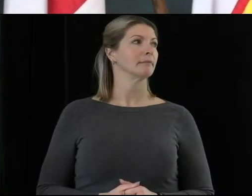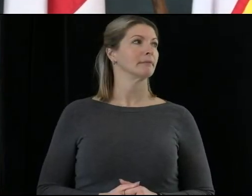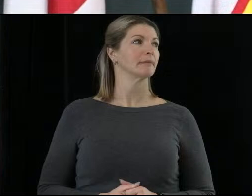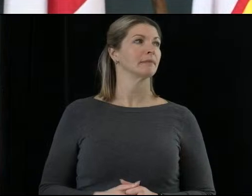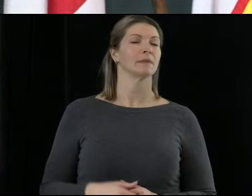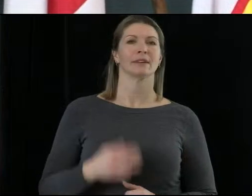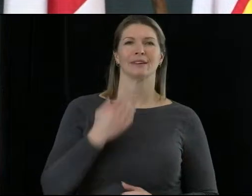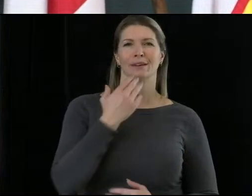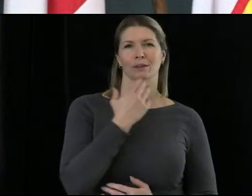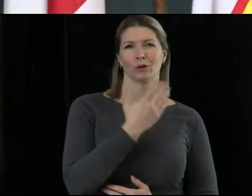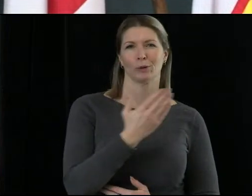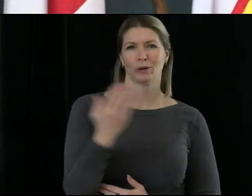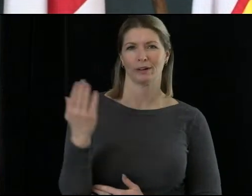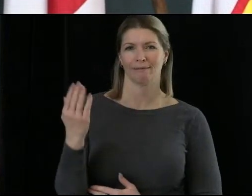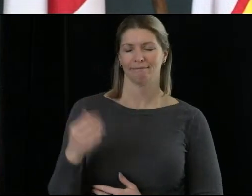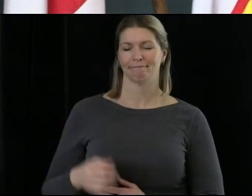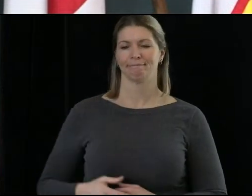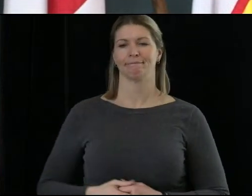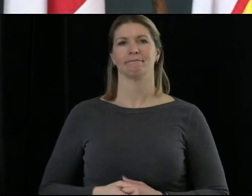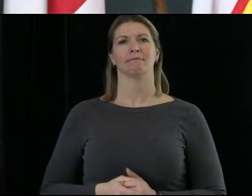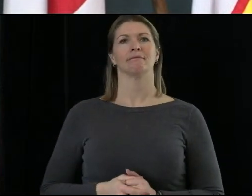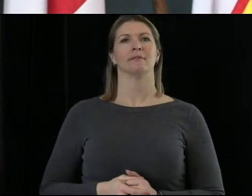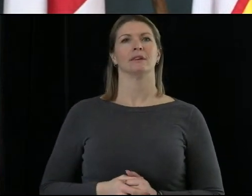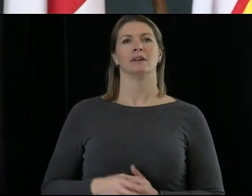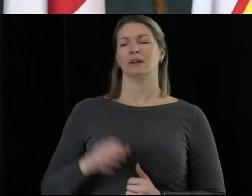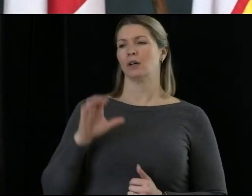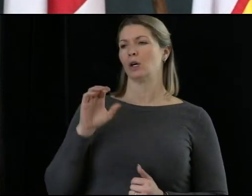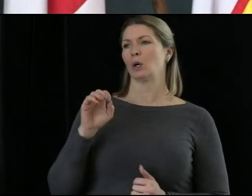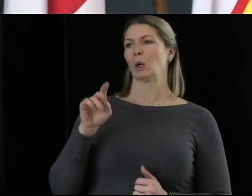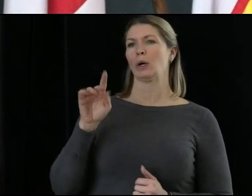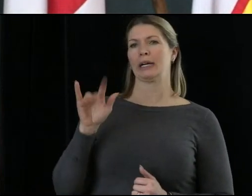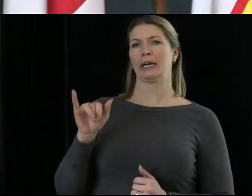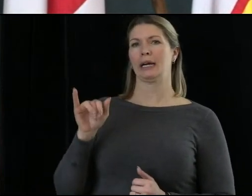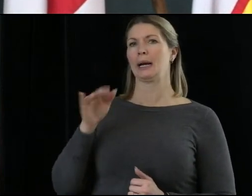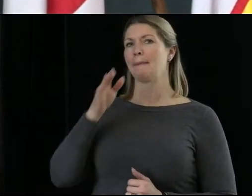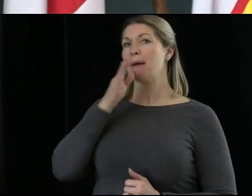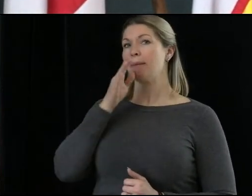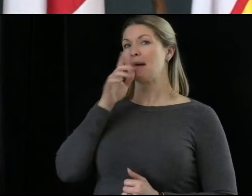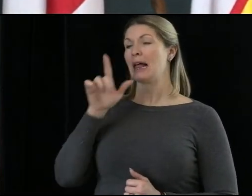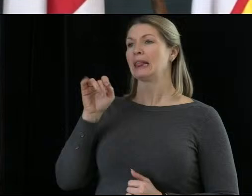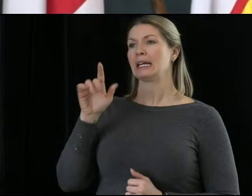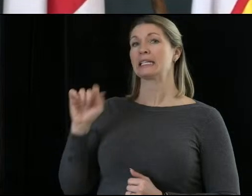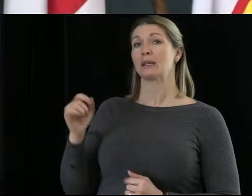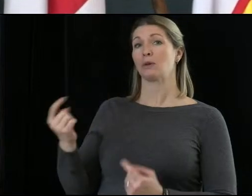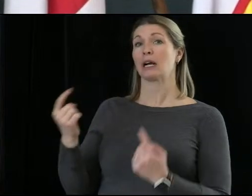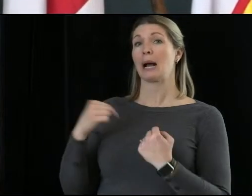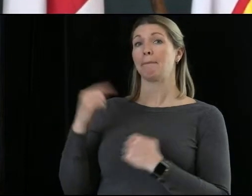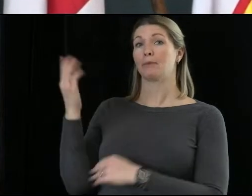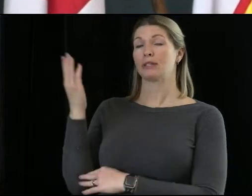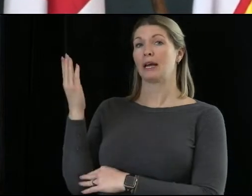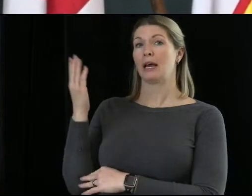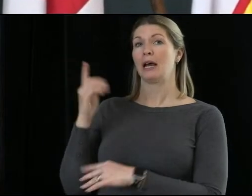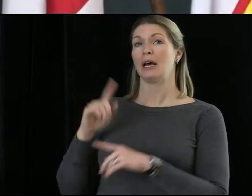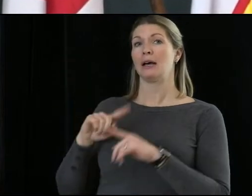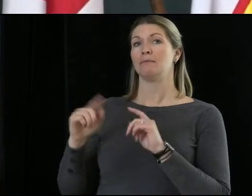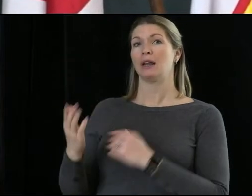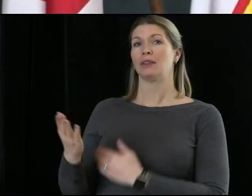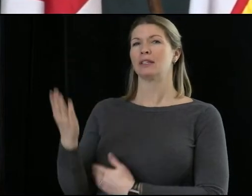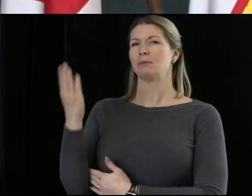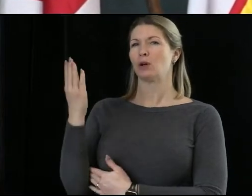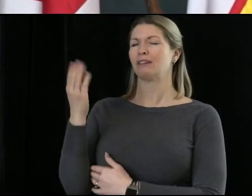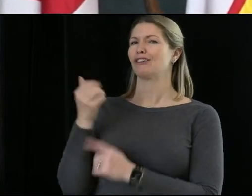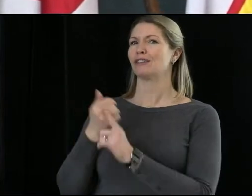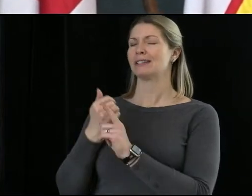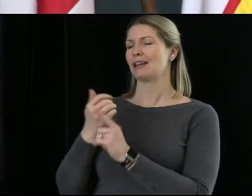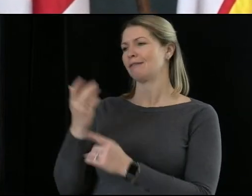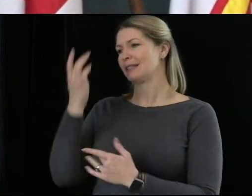Good morning, everyone. Courtney's mom, Lisa Lake, was scheduled to speak, but this morning she's quite ill and